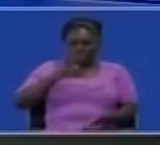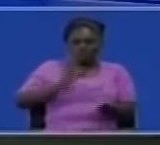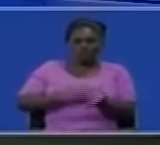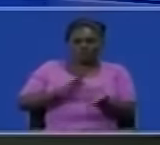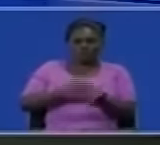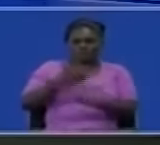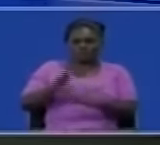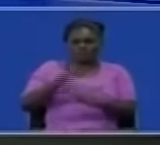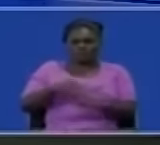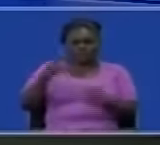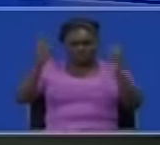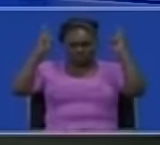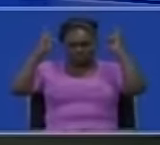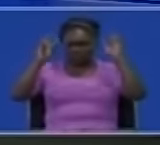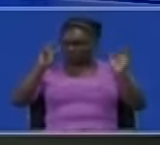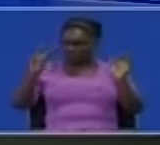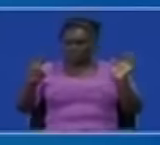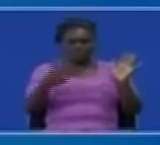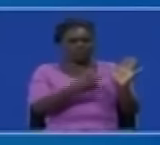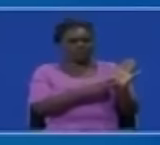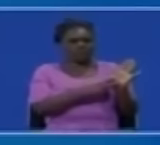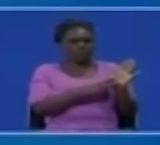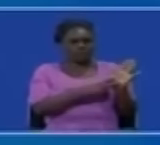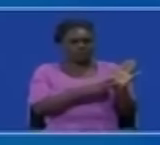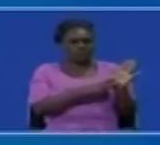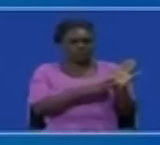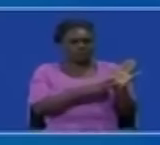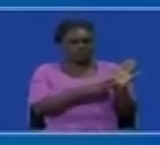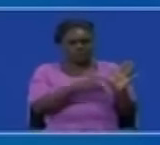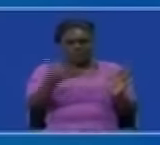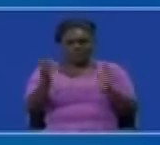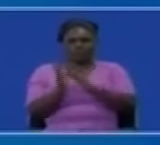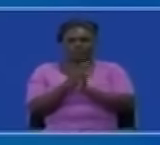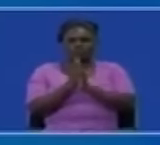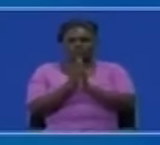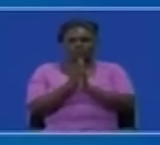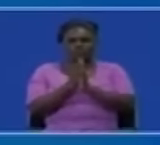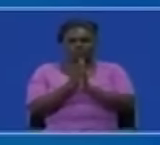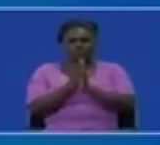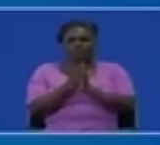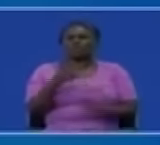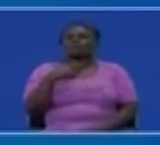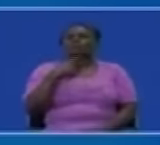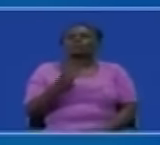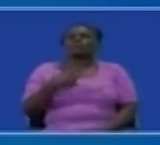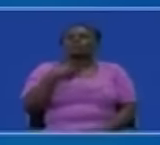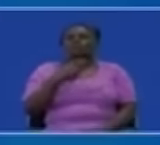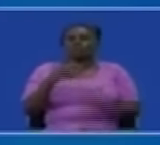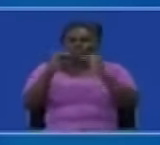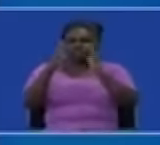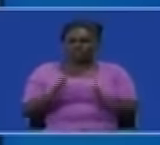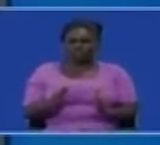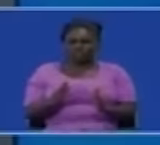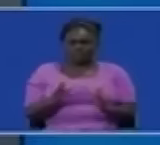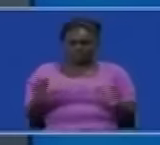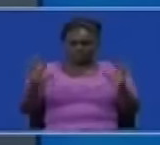in. The hashtag to use is Checkpoint. Let's take a look at some other stories making headlines today. Trade Unions Congress of Kenya has joined